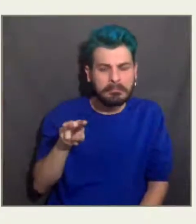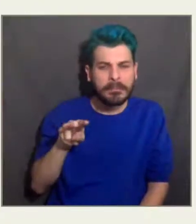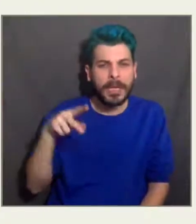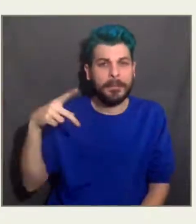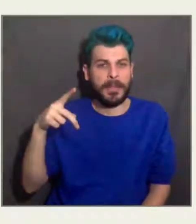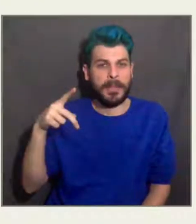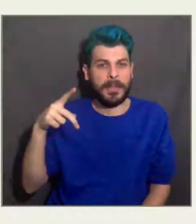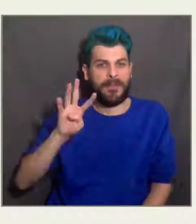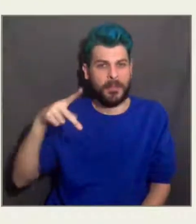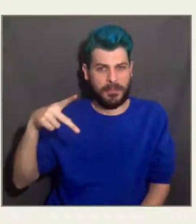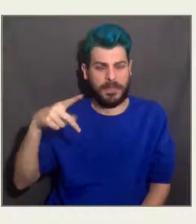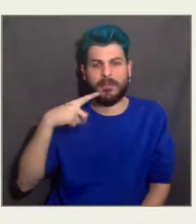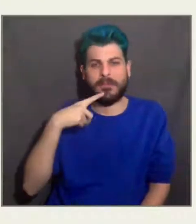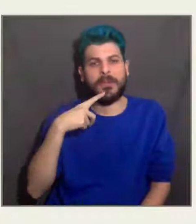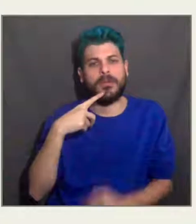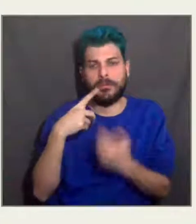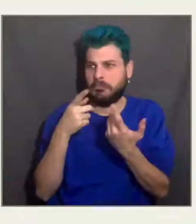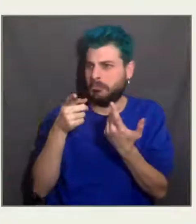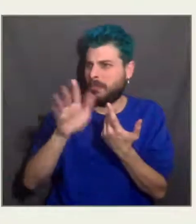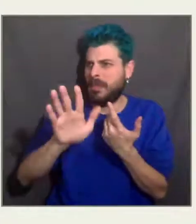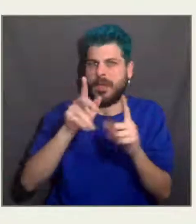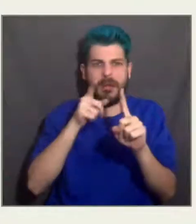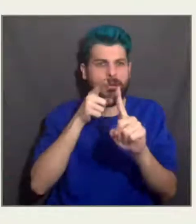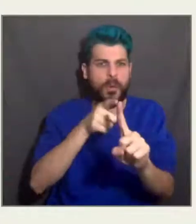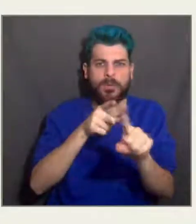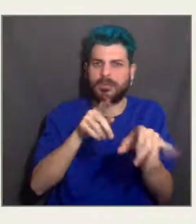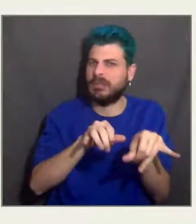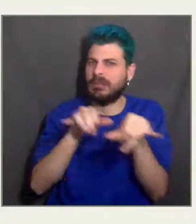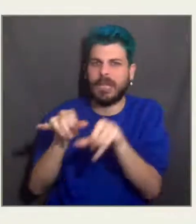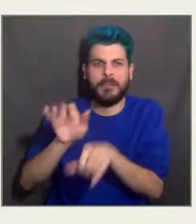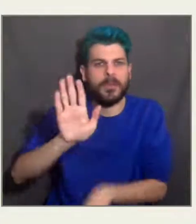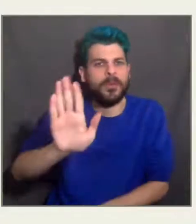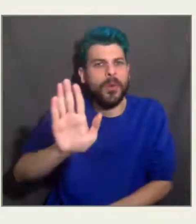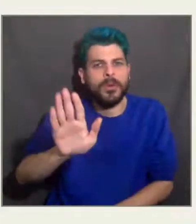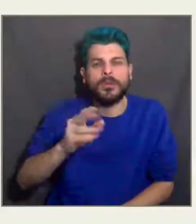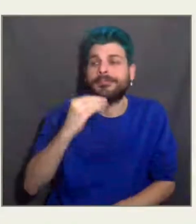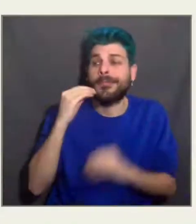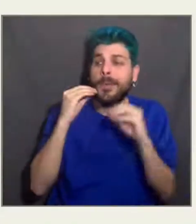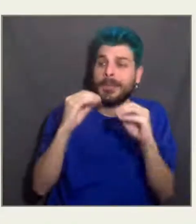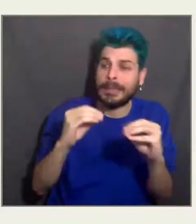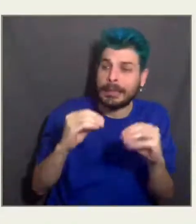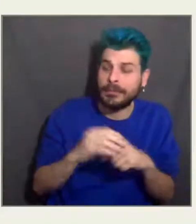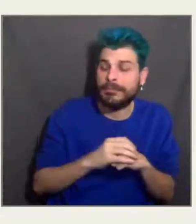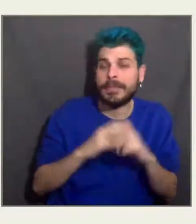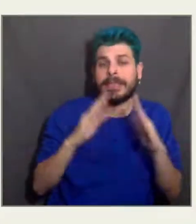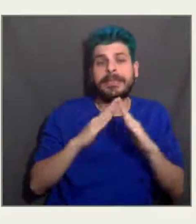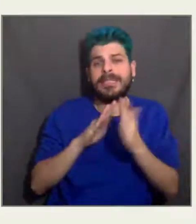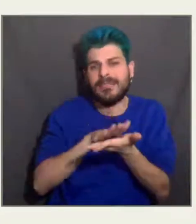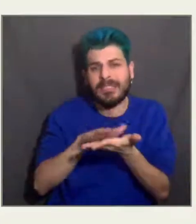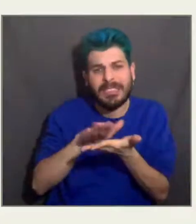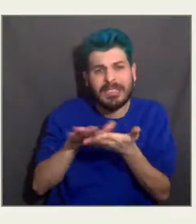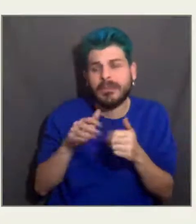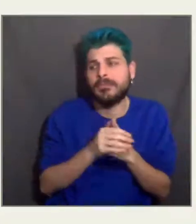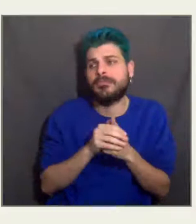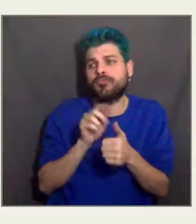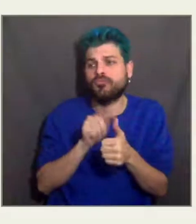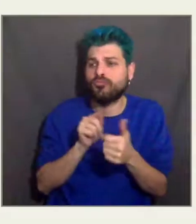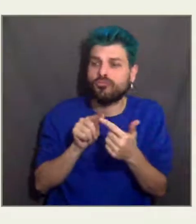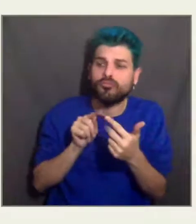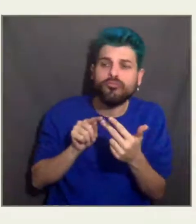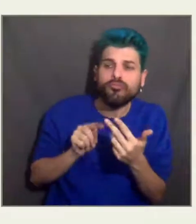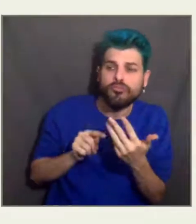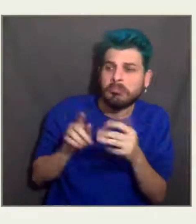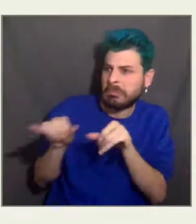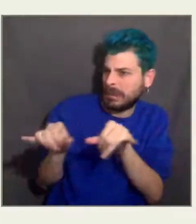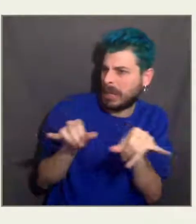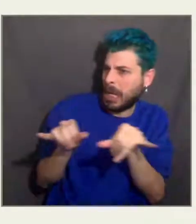on some of the very issues you spoke about: homelessness, houselessness, city cleanliness, all of that. But some of the questioners